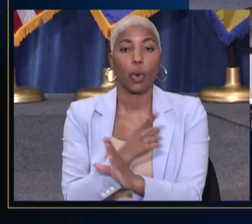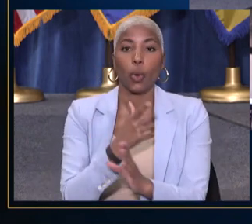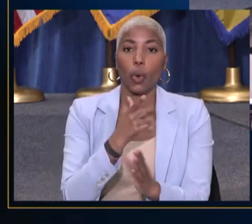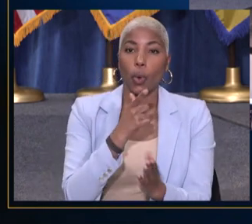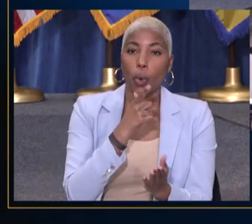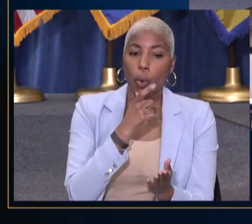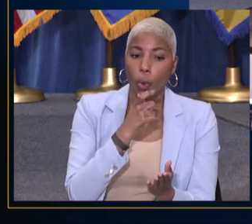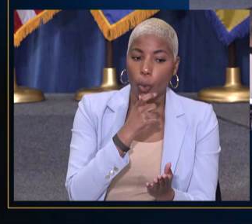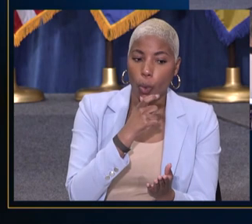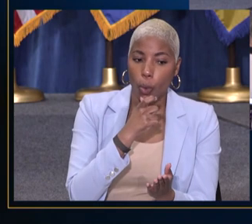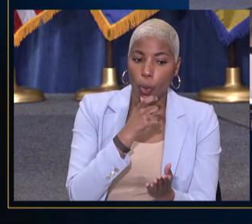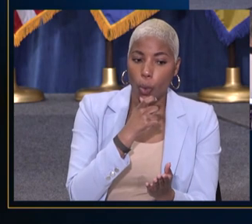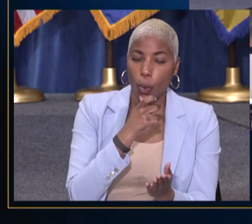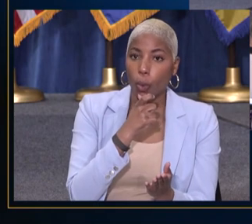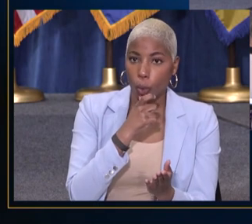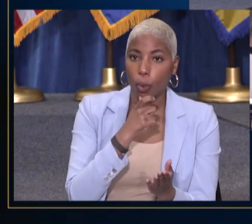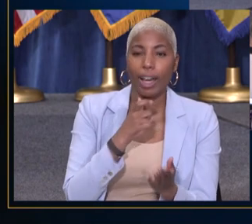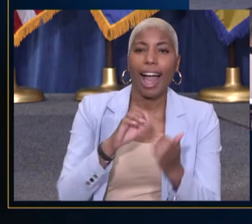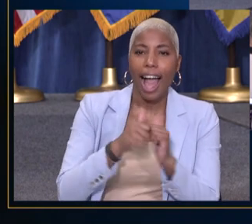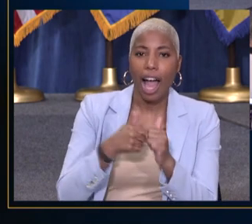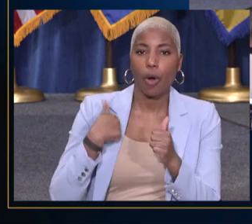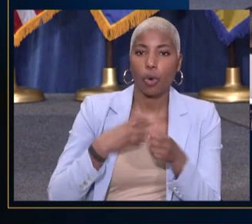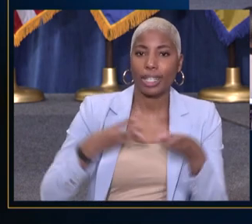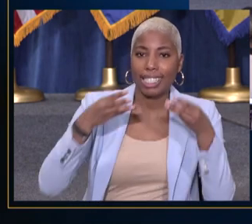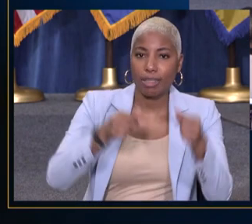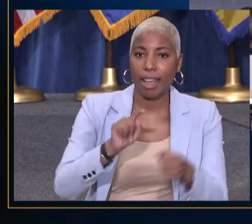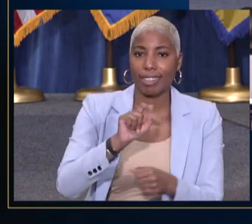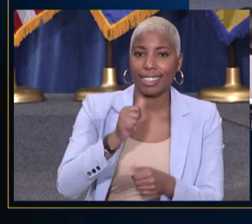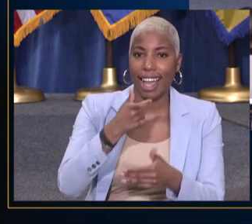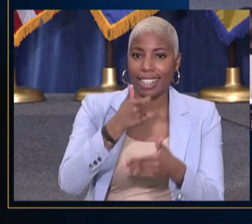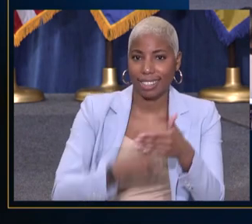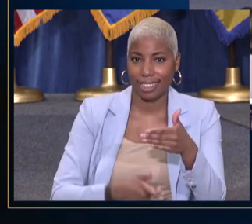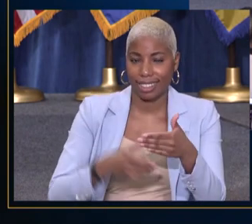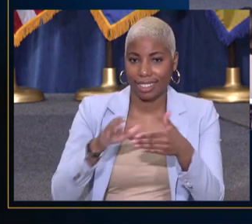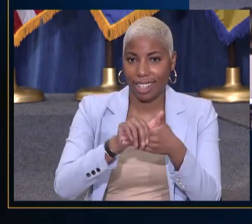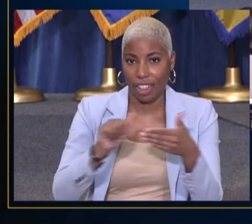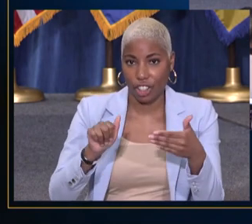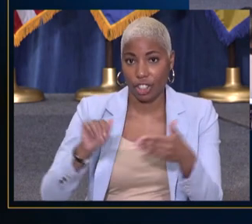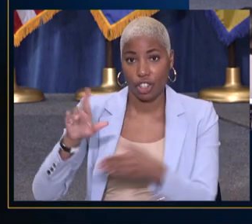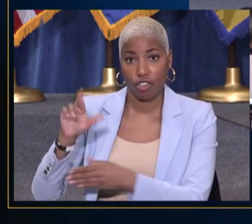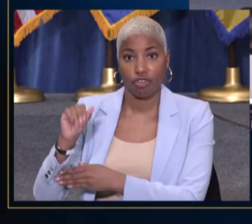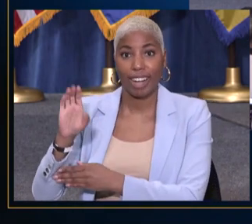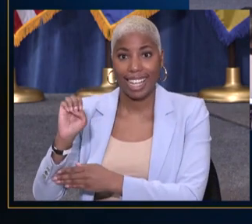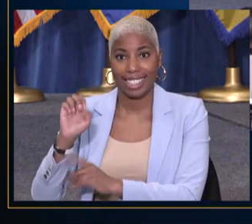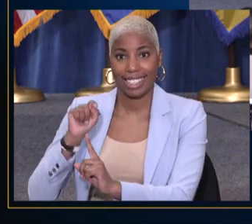how tax dollars are spent. Race becomes the tool to divert attention.